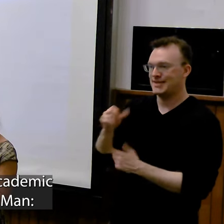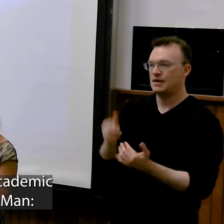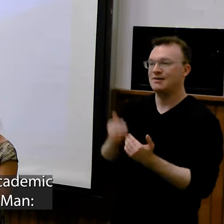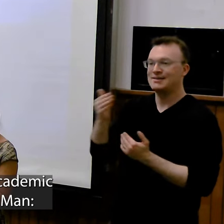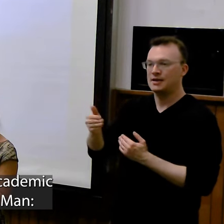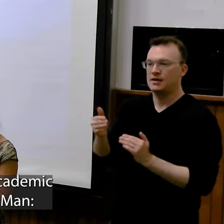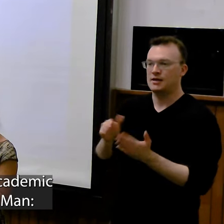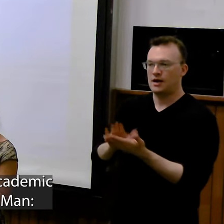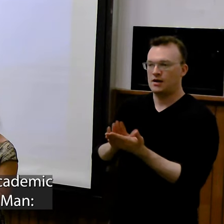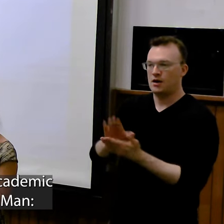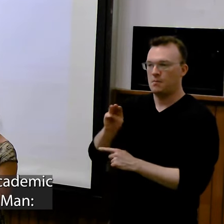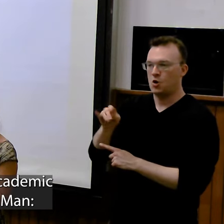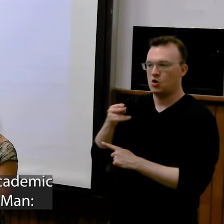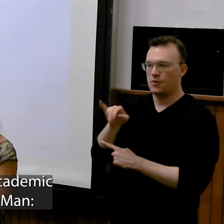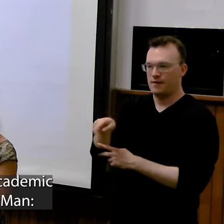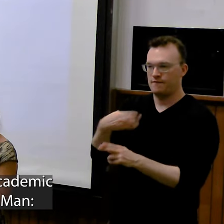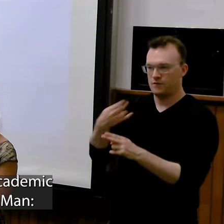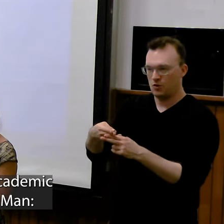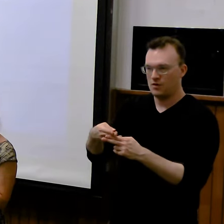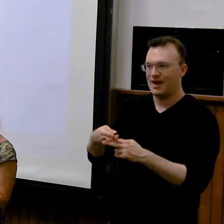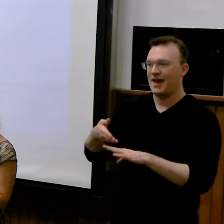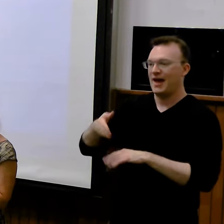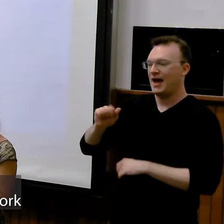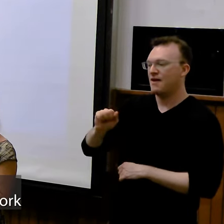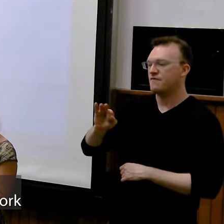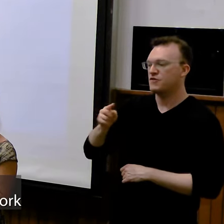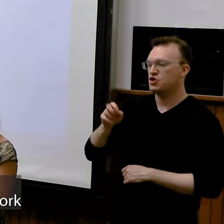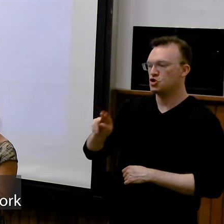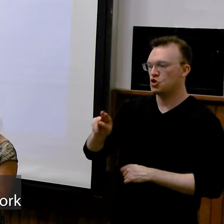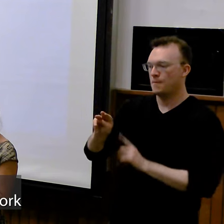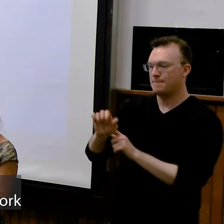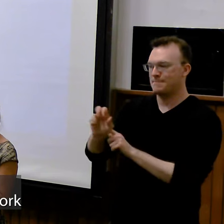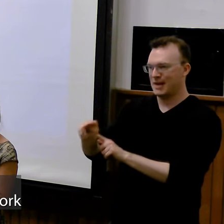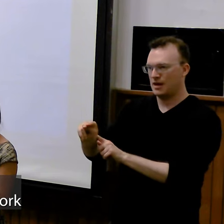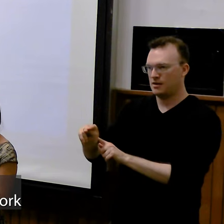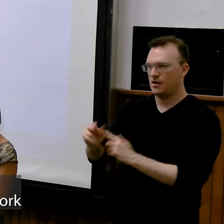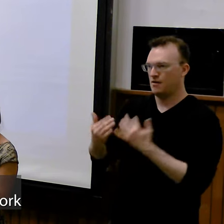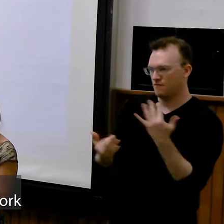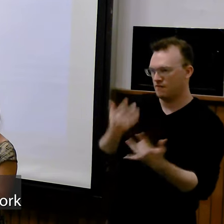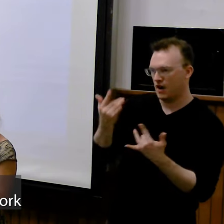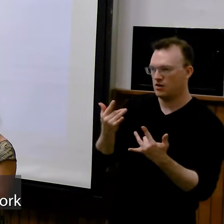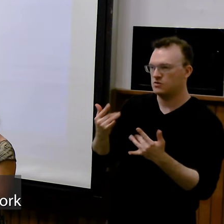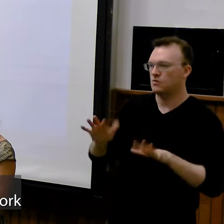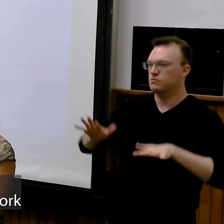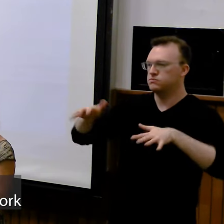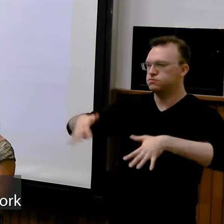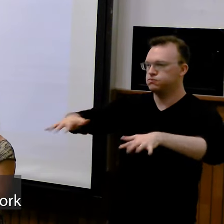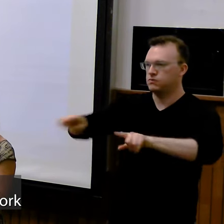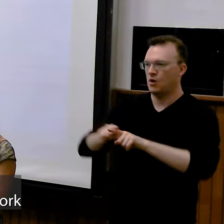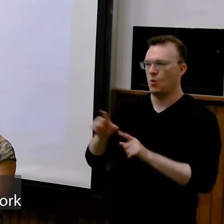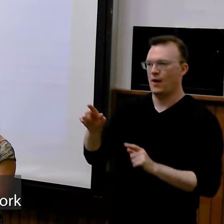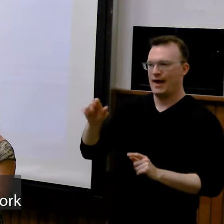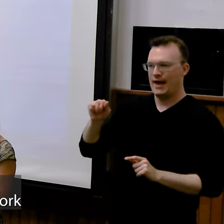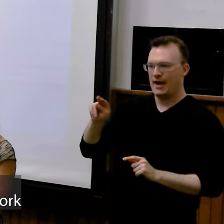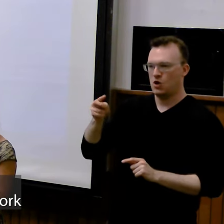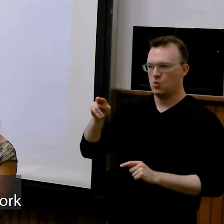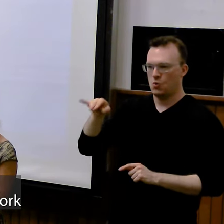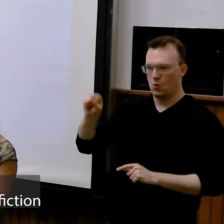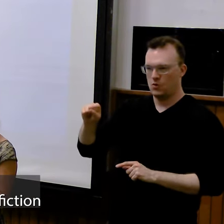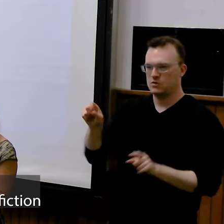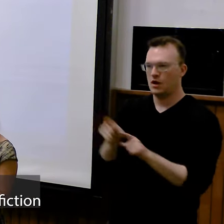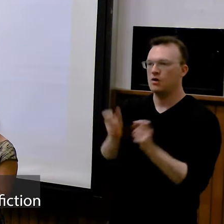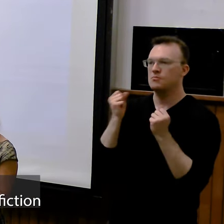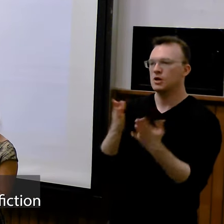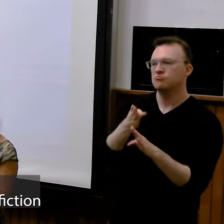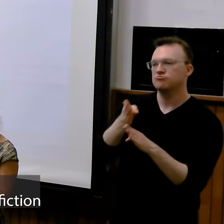academic monograph, tentatively titled After Man, Fires, Oceans, and Androids, as well as a multidisciplinary